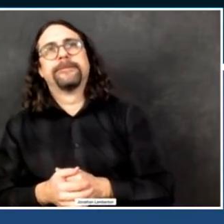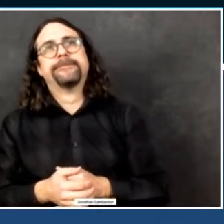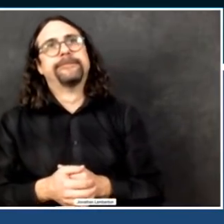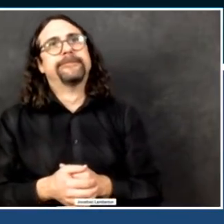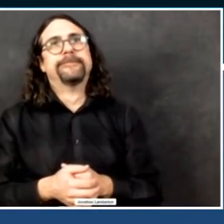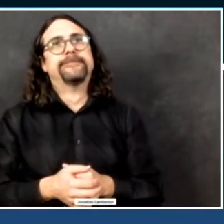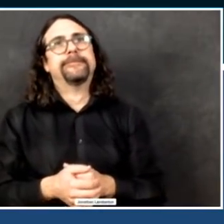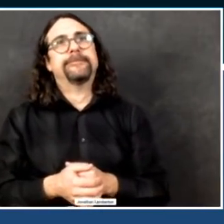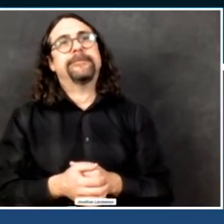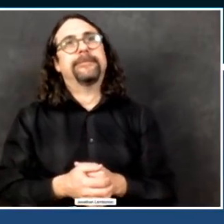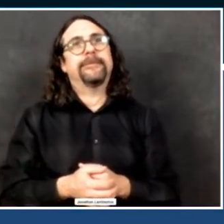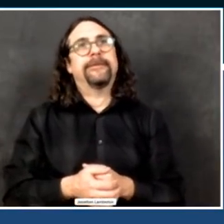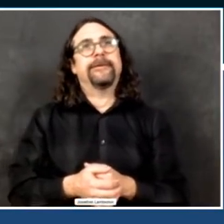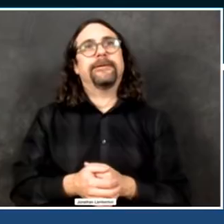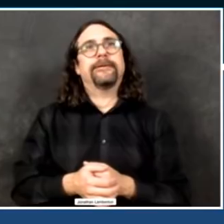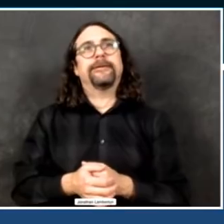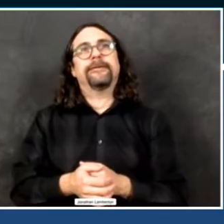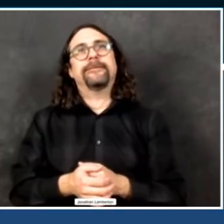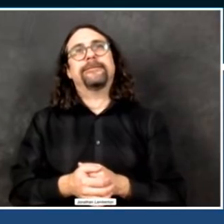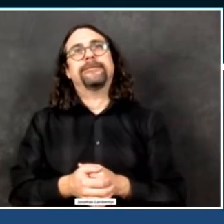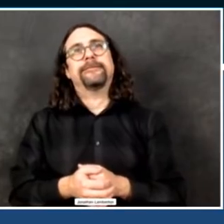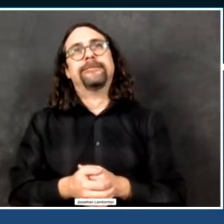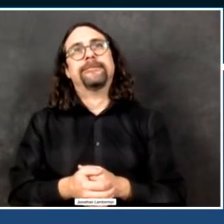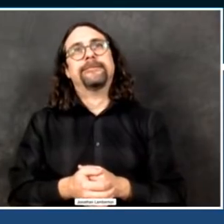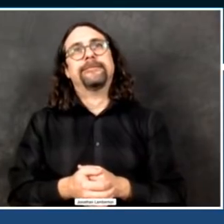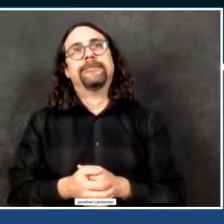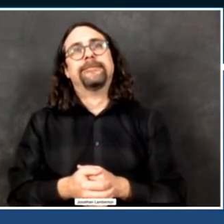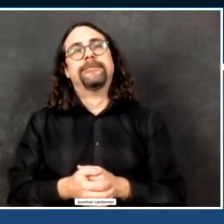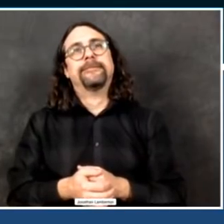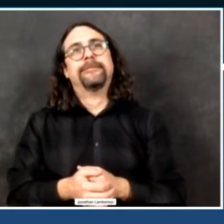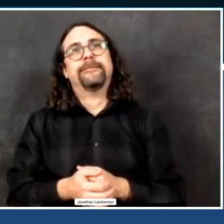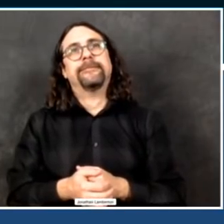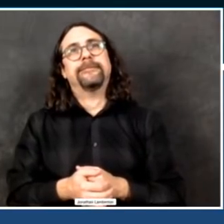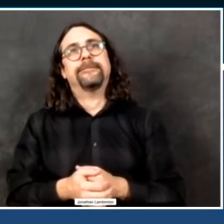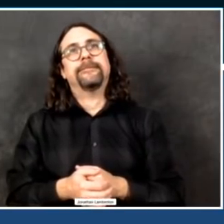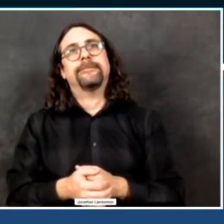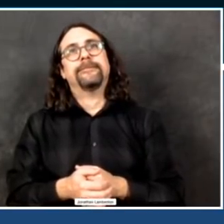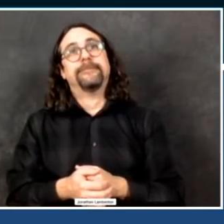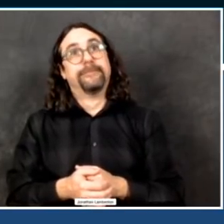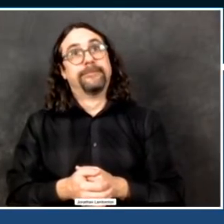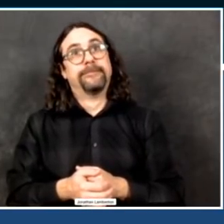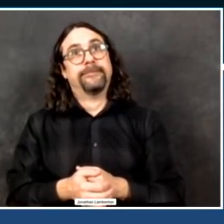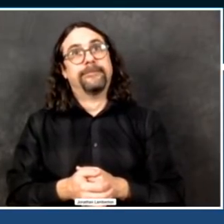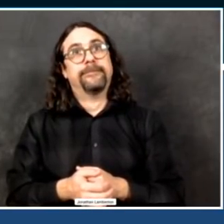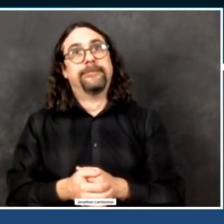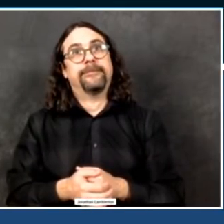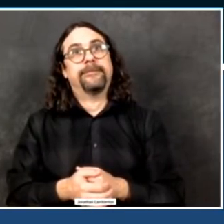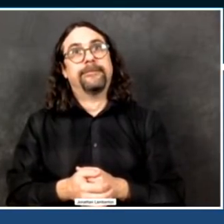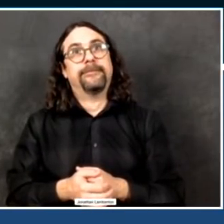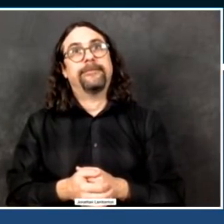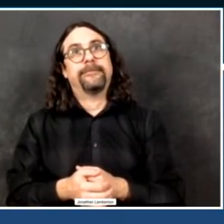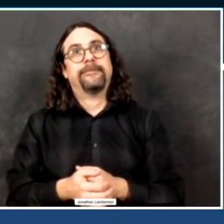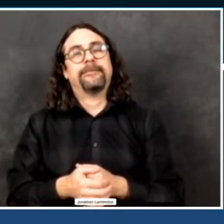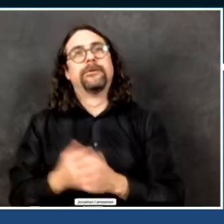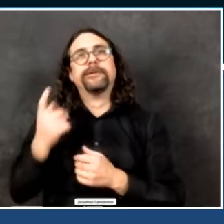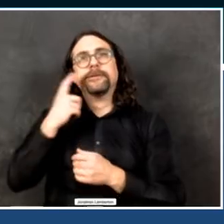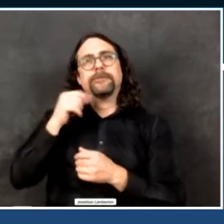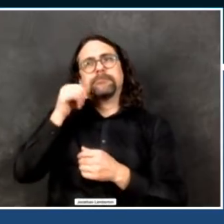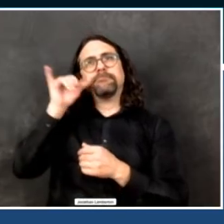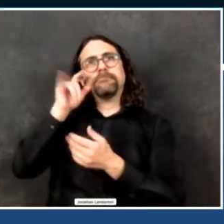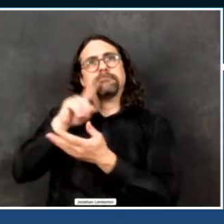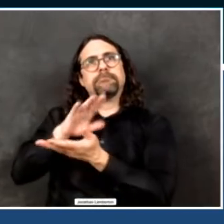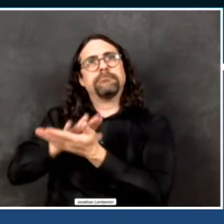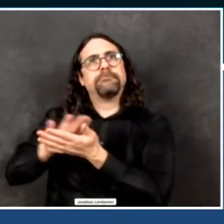would be possible academically with only a few weeks in person. But we had a reason in making